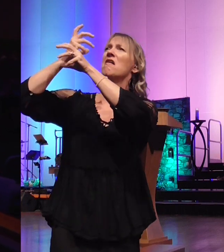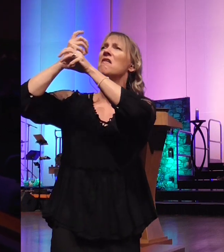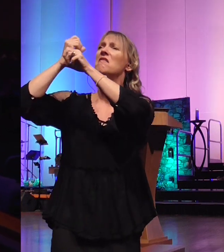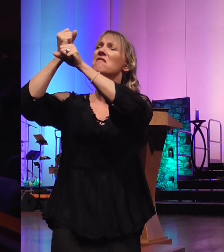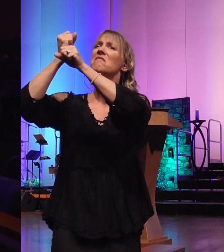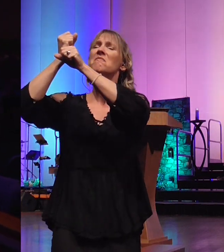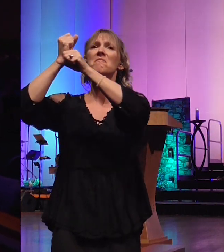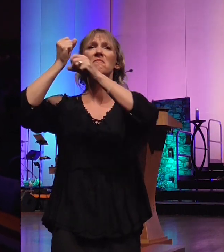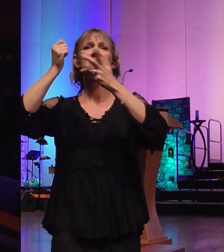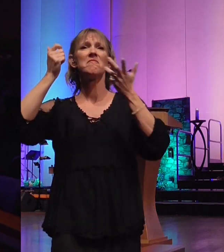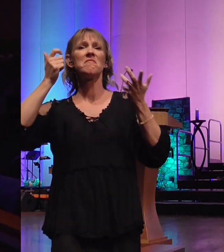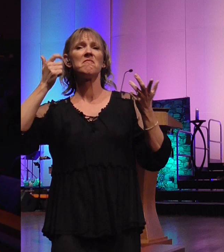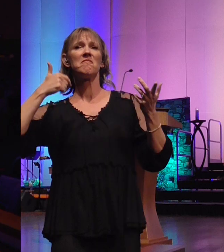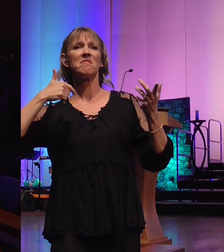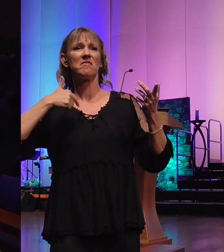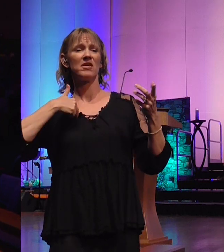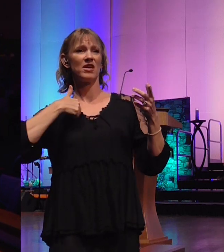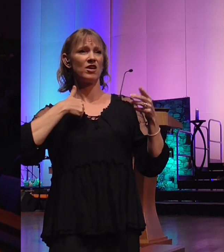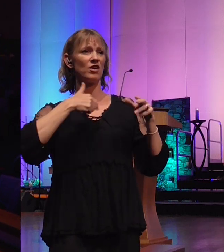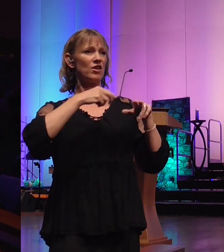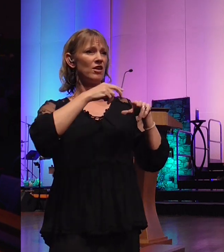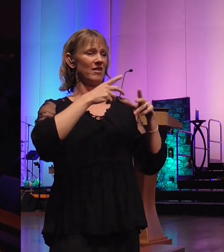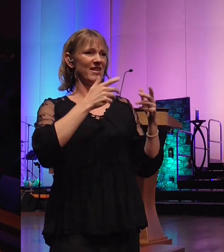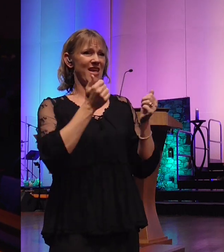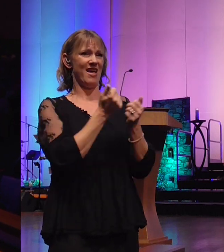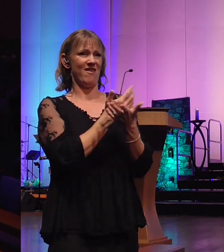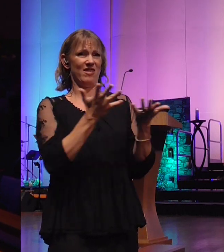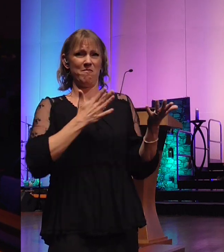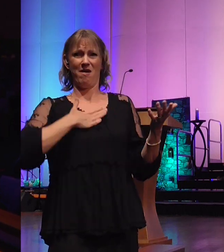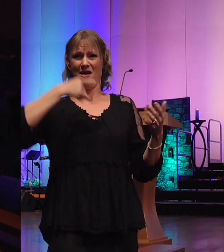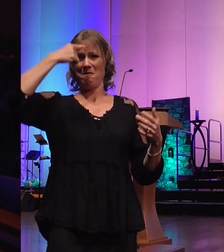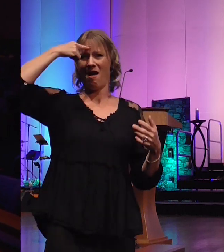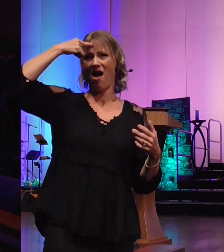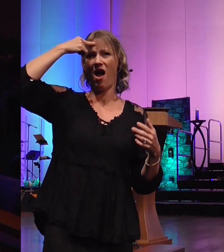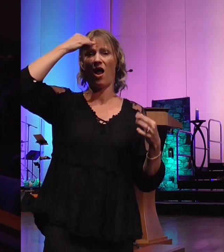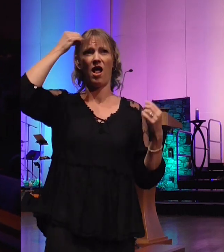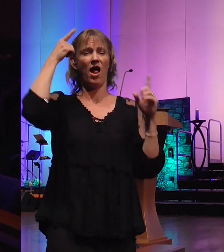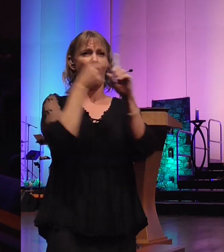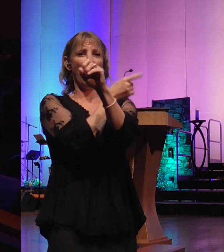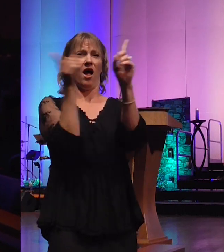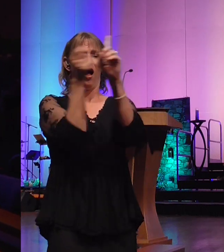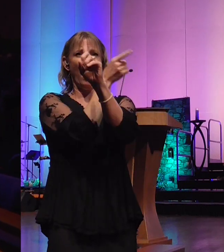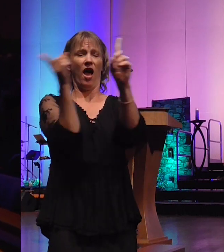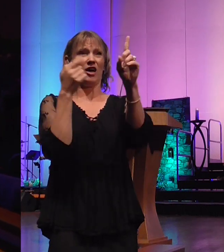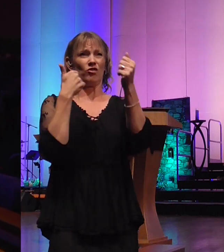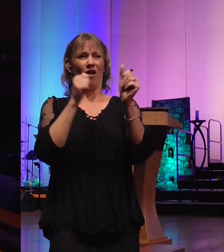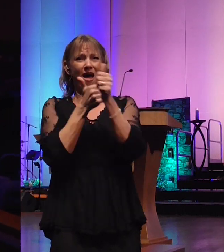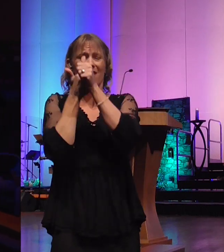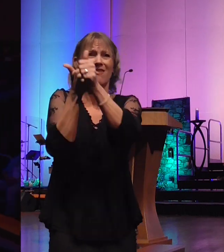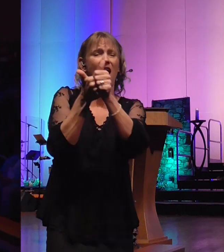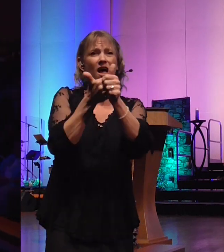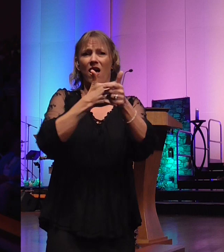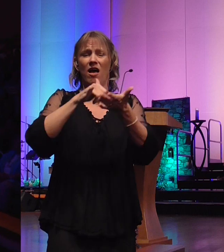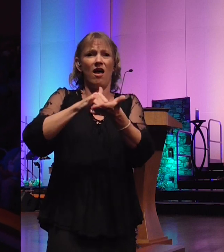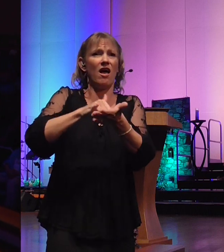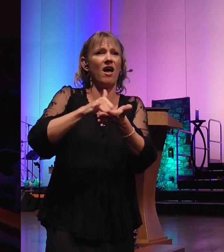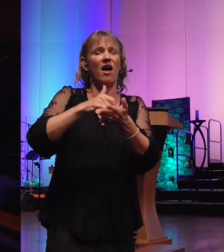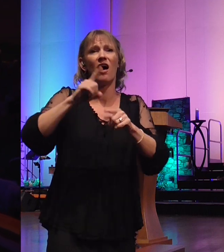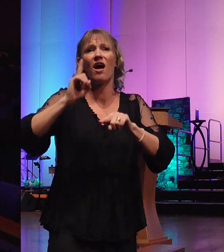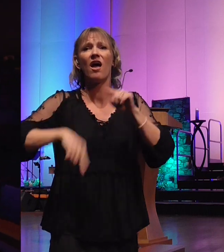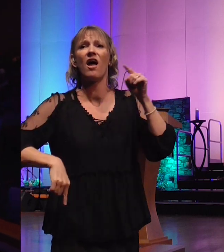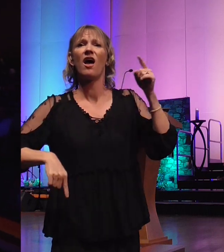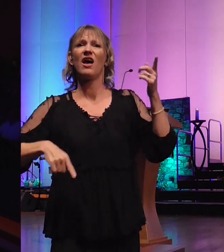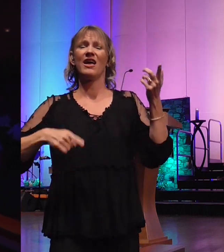chasing the runaway train of my mind. It never